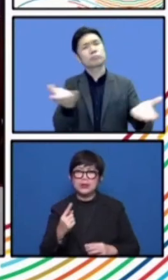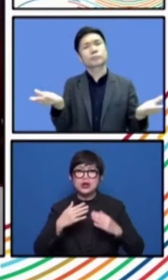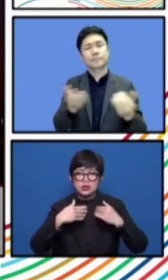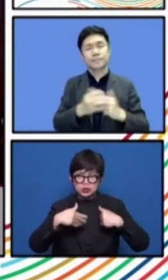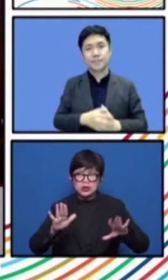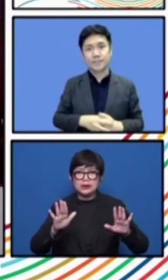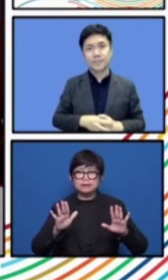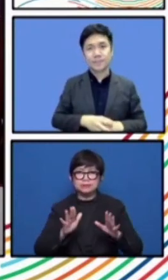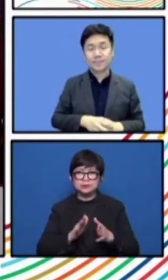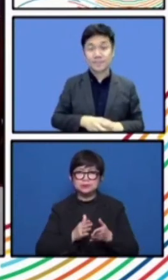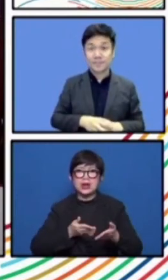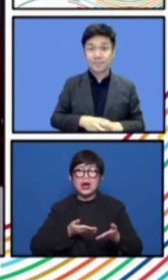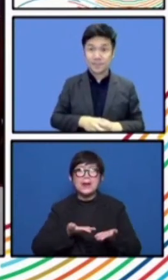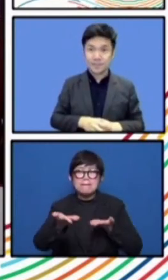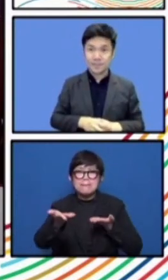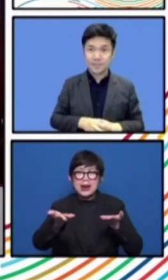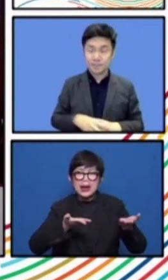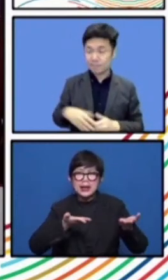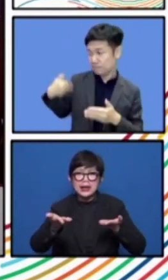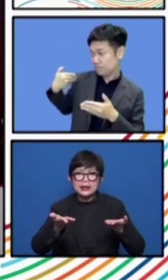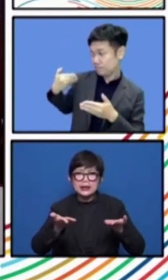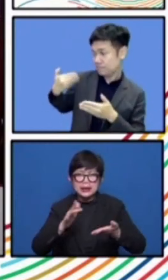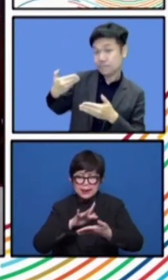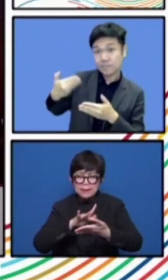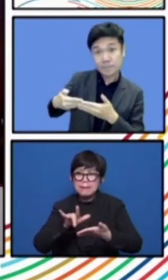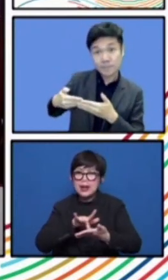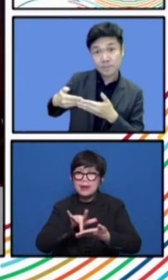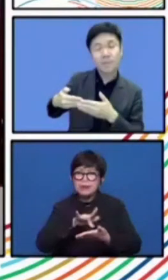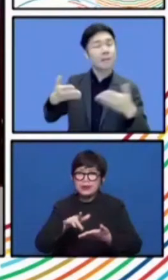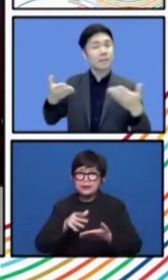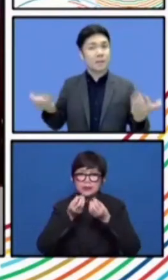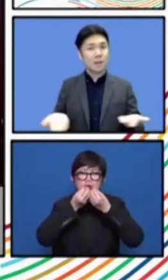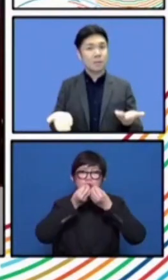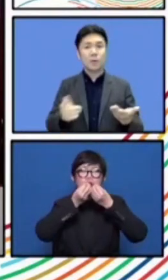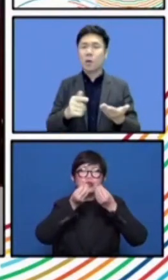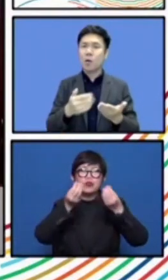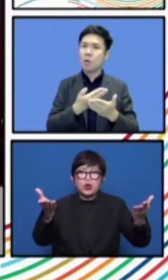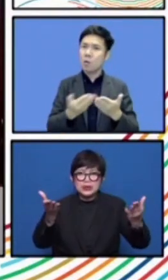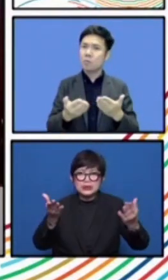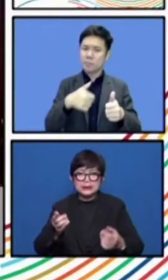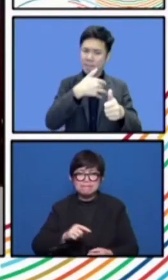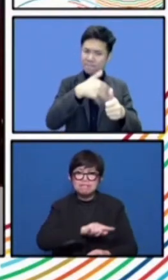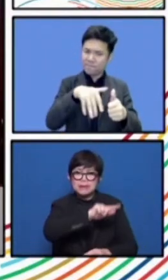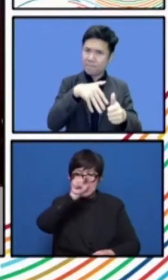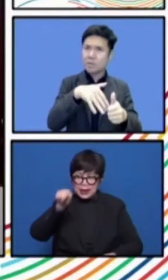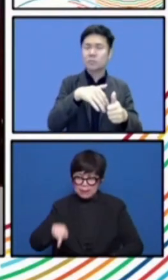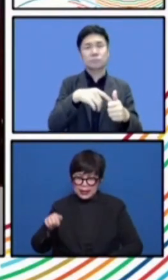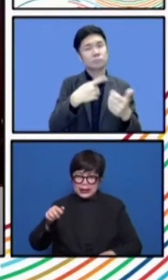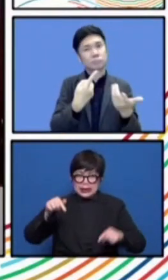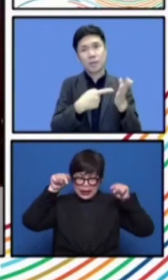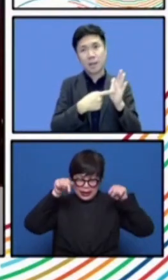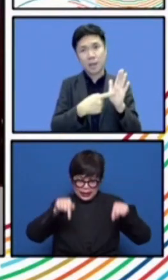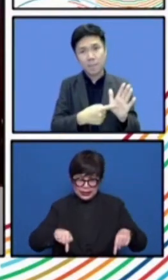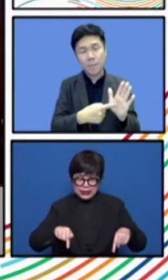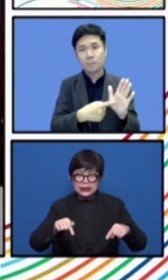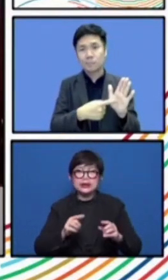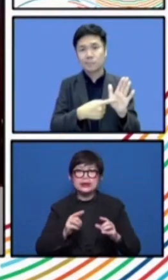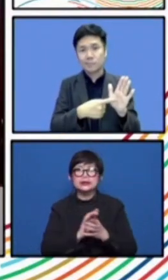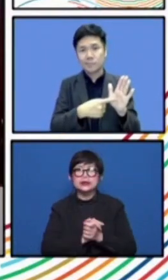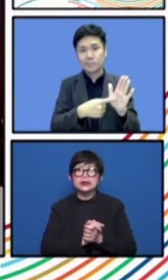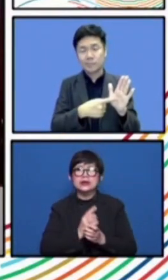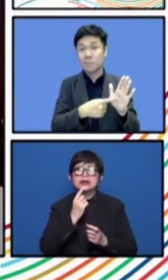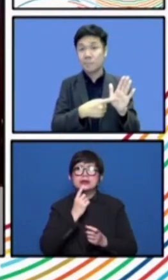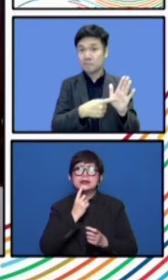to this day basic status information and service needs of three of